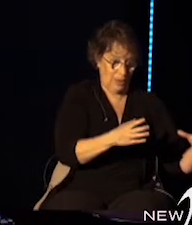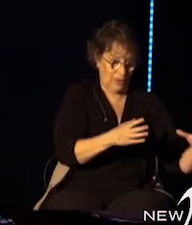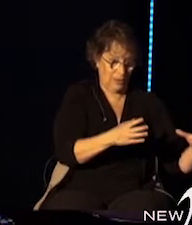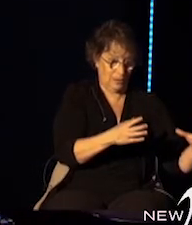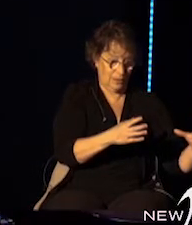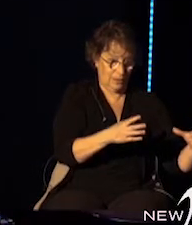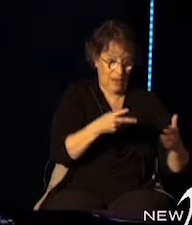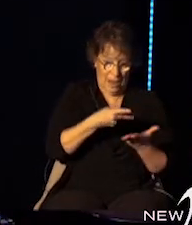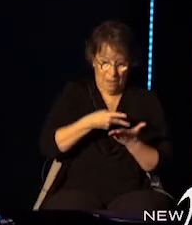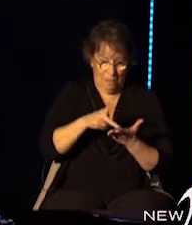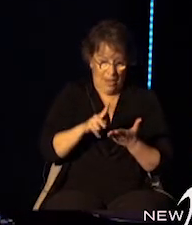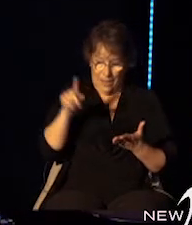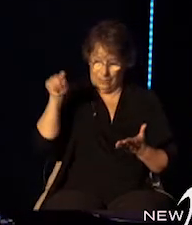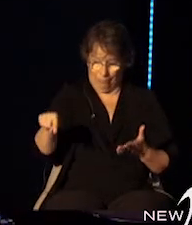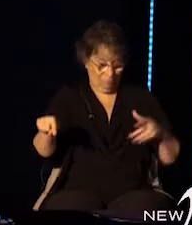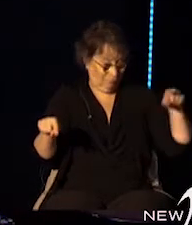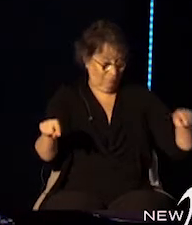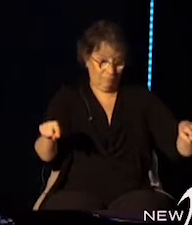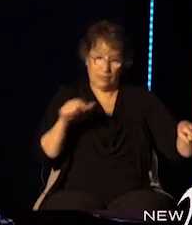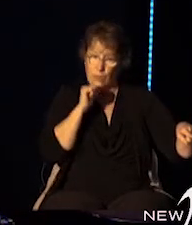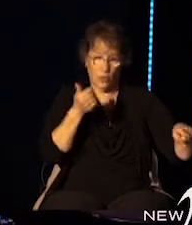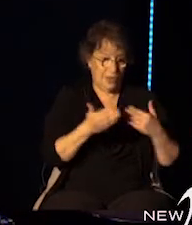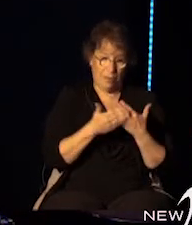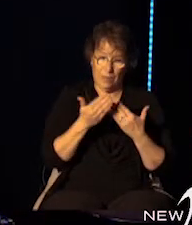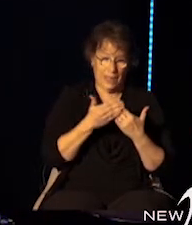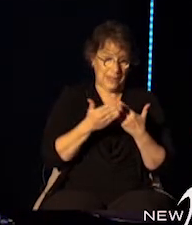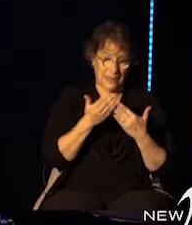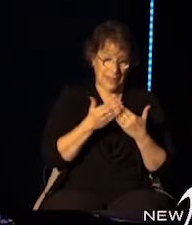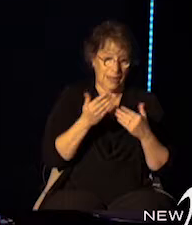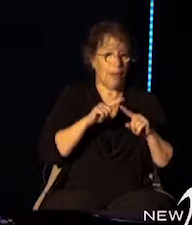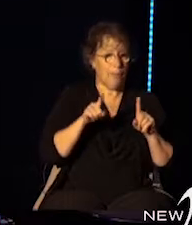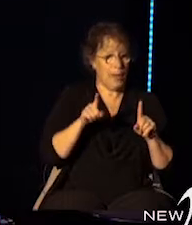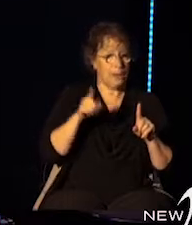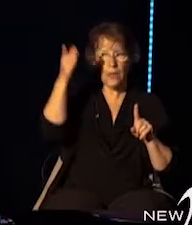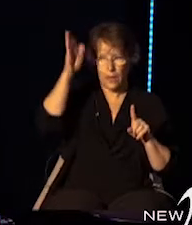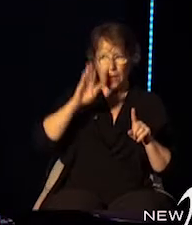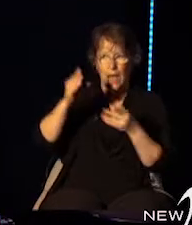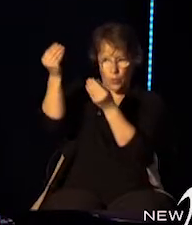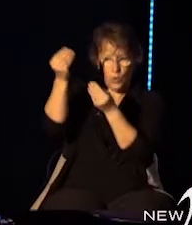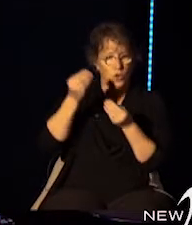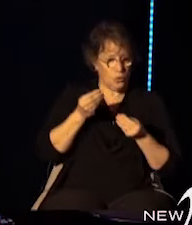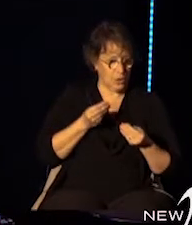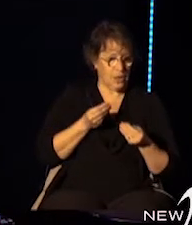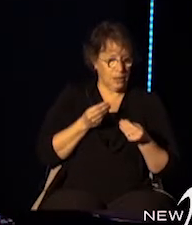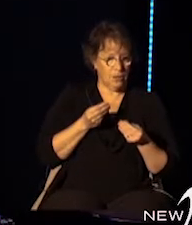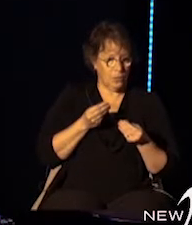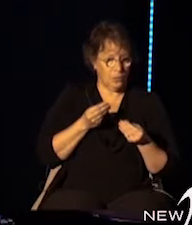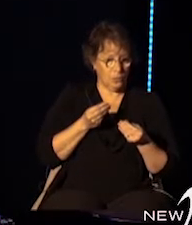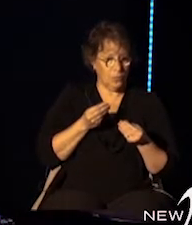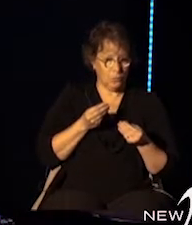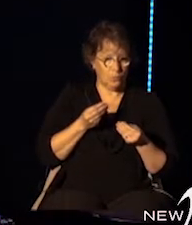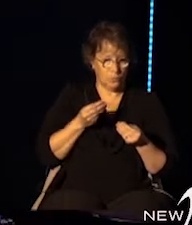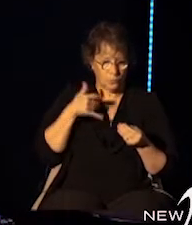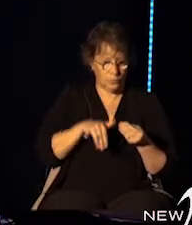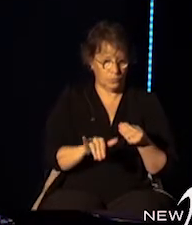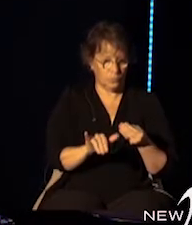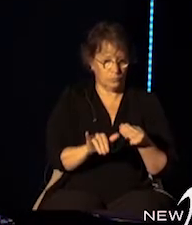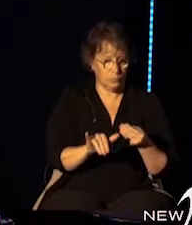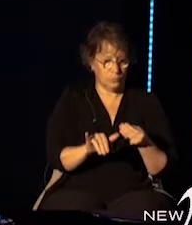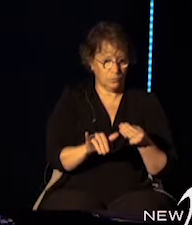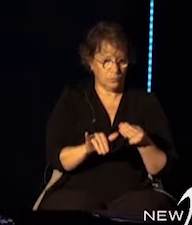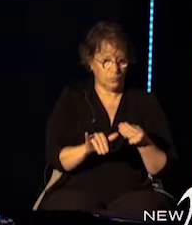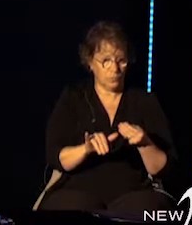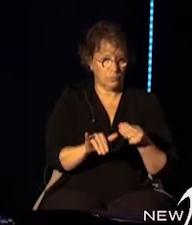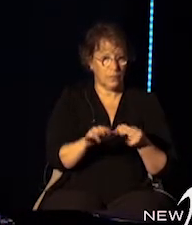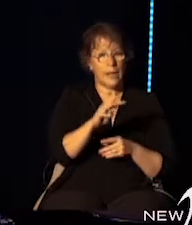it's not going to be easy. But I think God's going to continue to provide. We're adjusting our lives to it. We actually started giving in